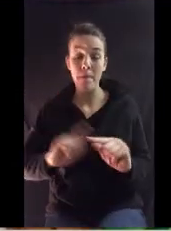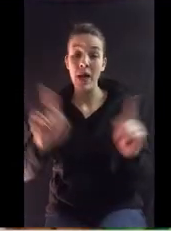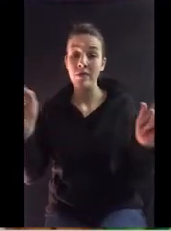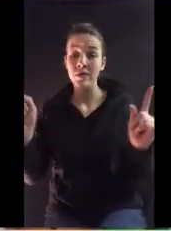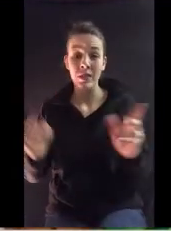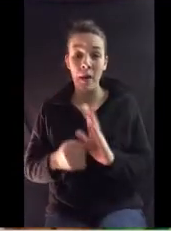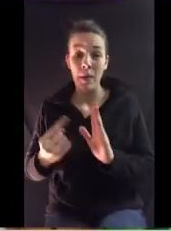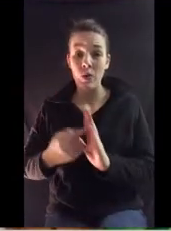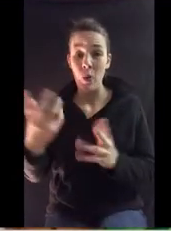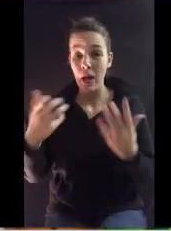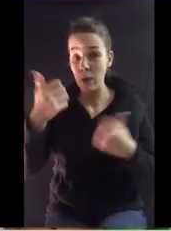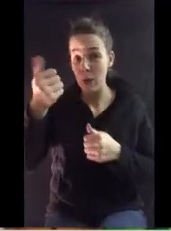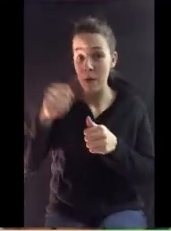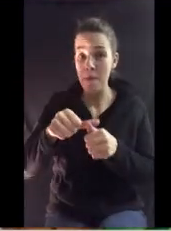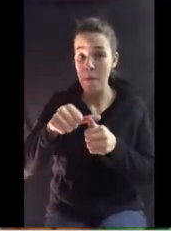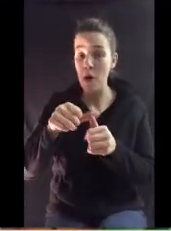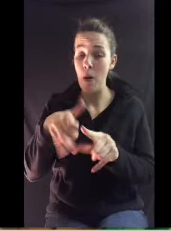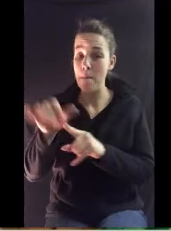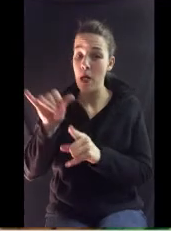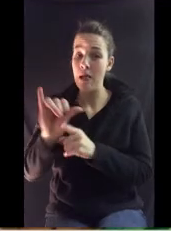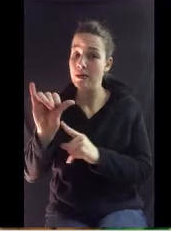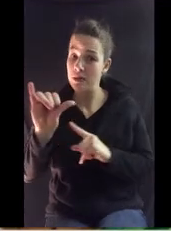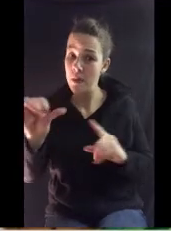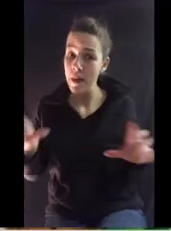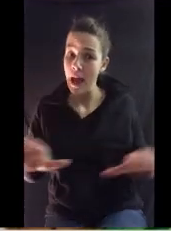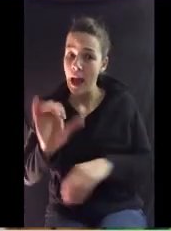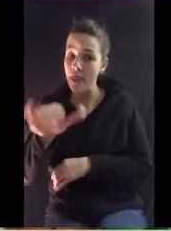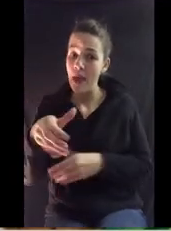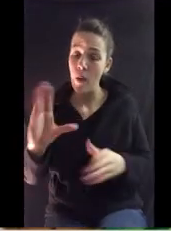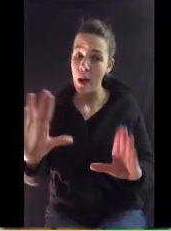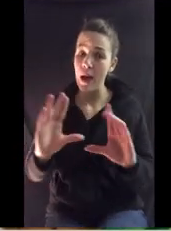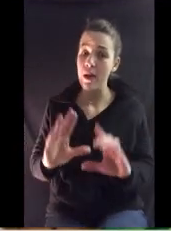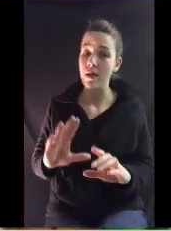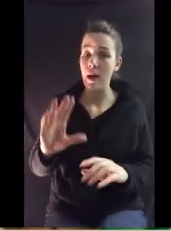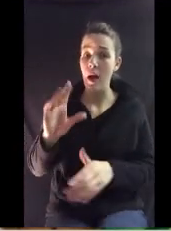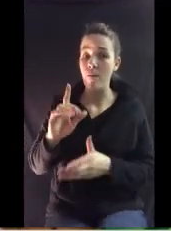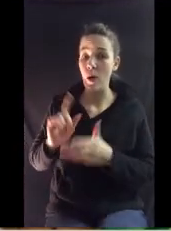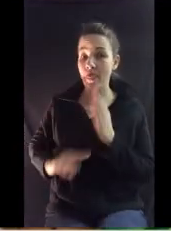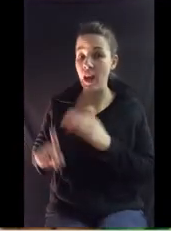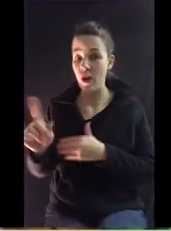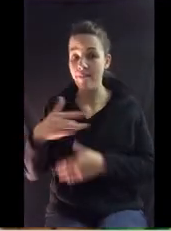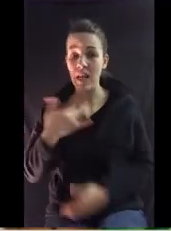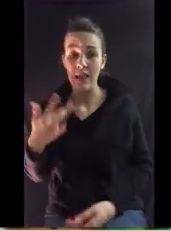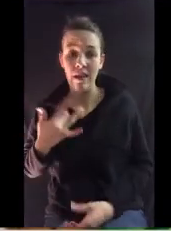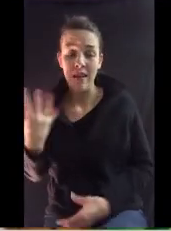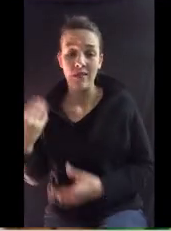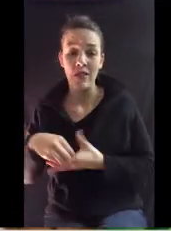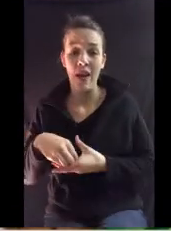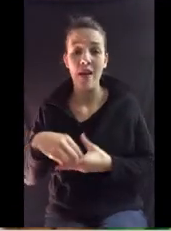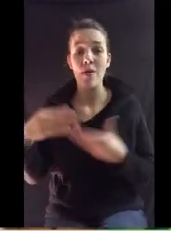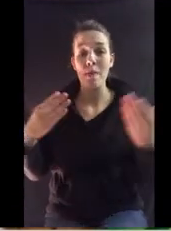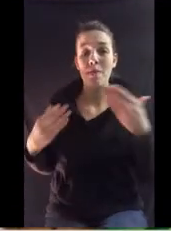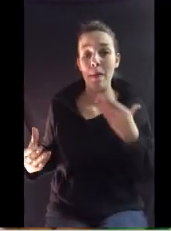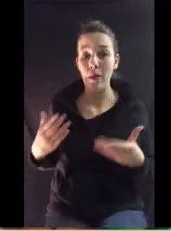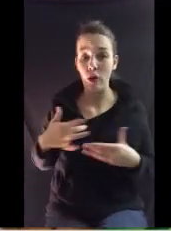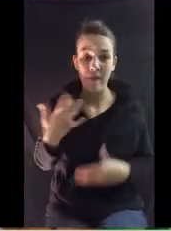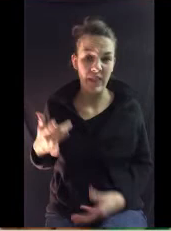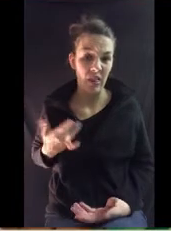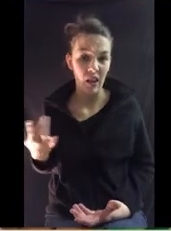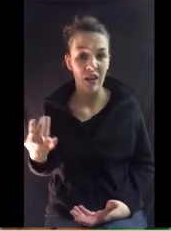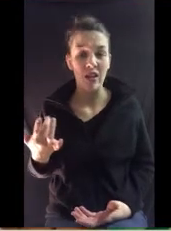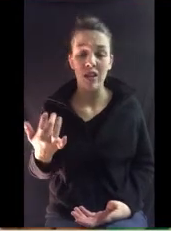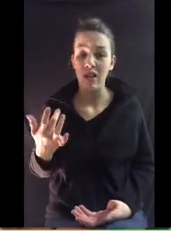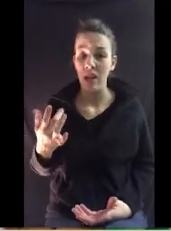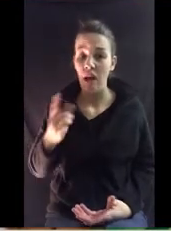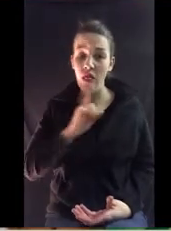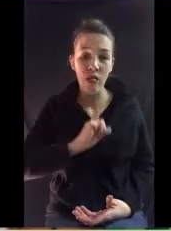bad people. But we sometimes want to remember bullies might sometimes act that way because of what they're feeling inside. Maybe